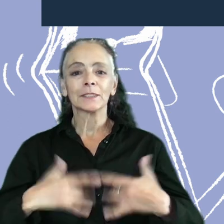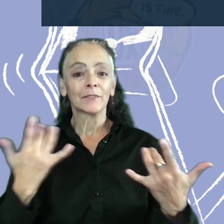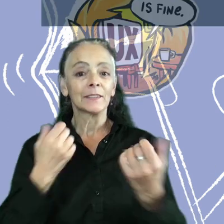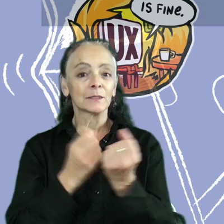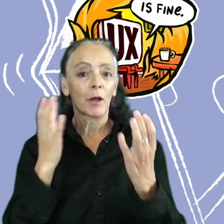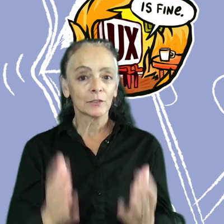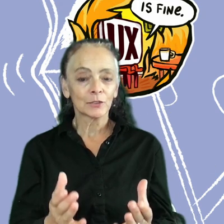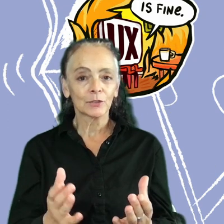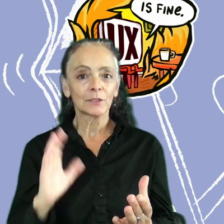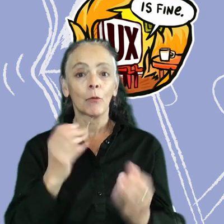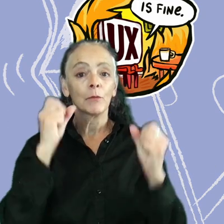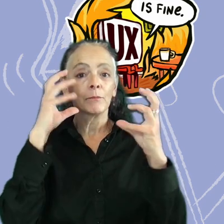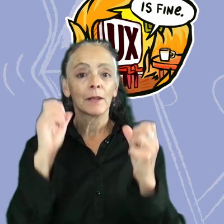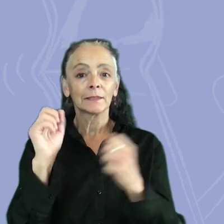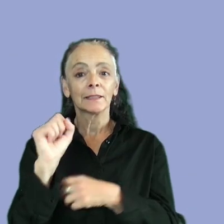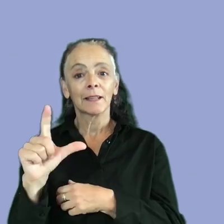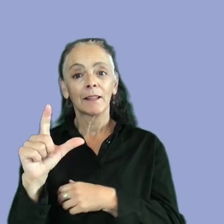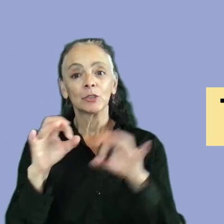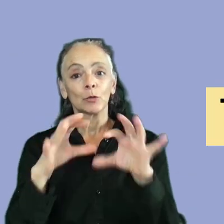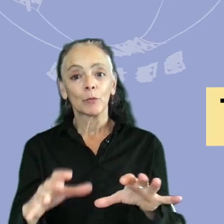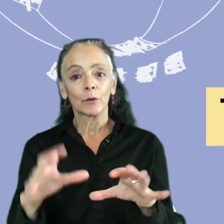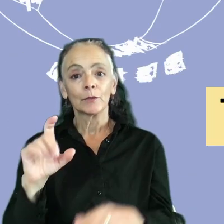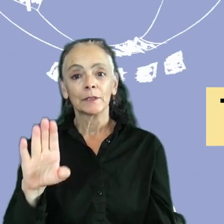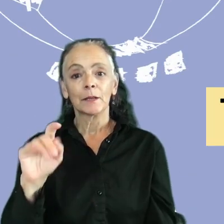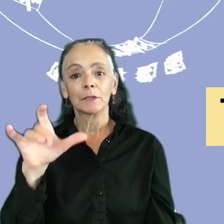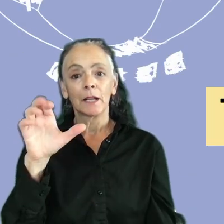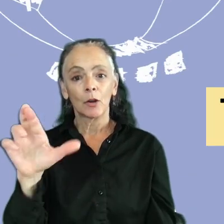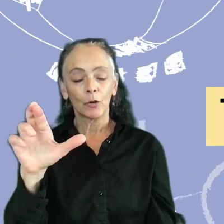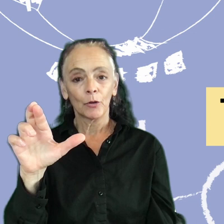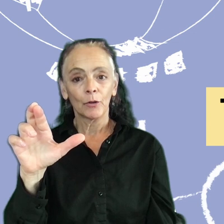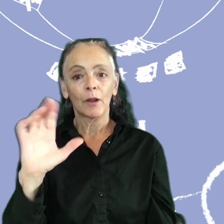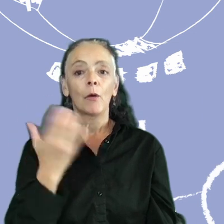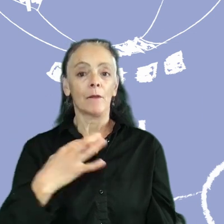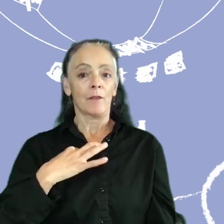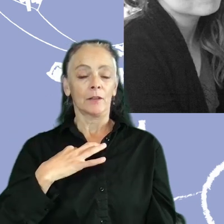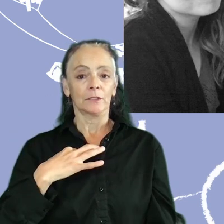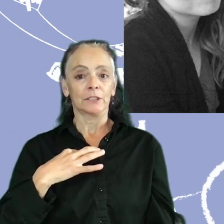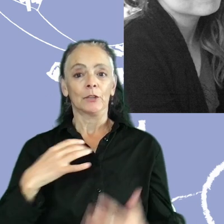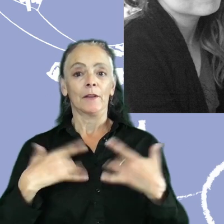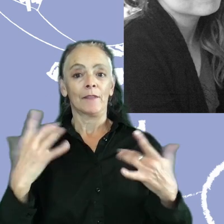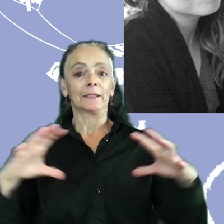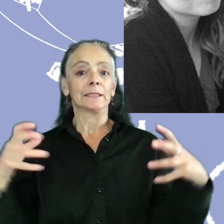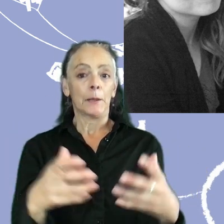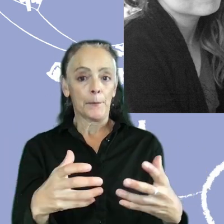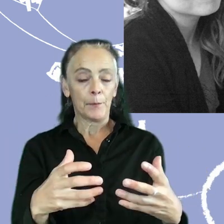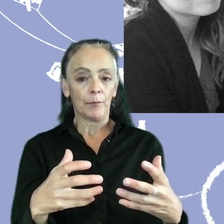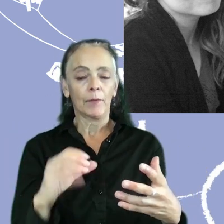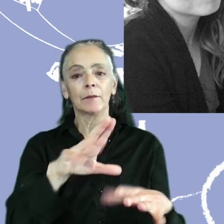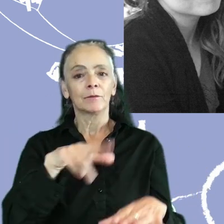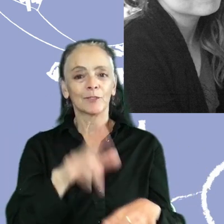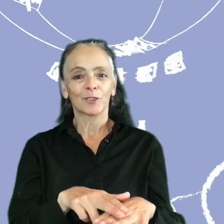sponsors our amazing asl interpreter deb taylor our volunteer event